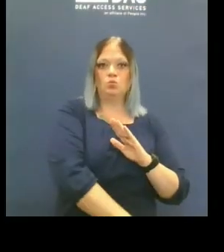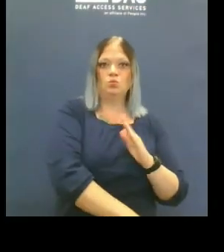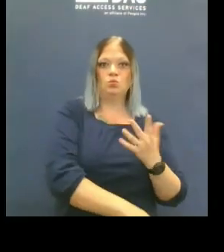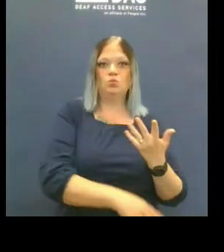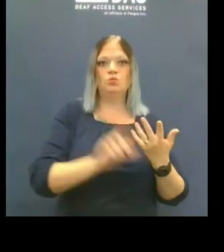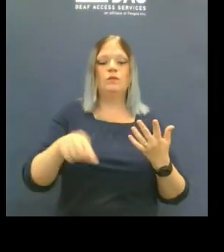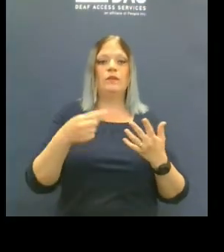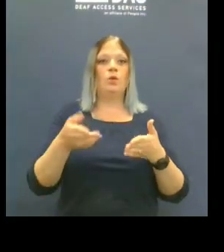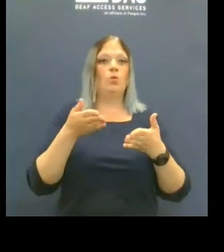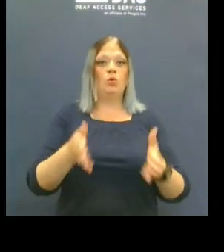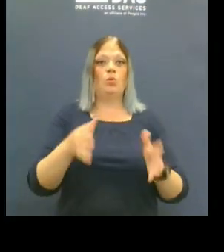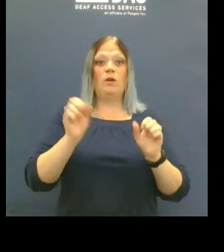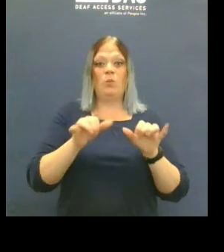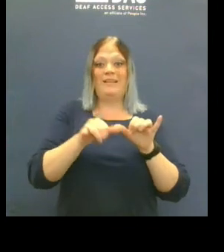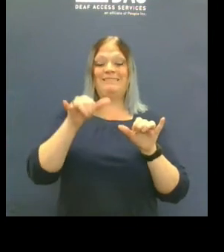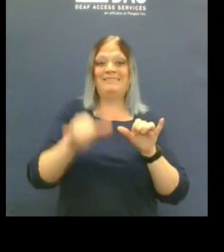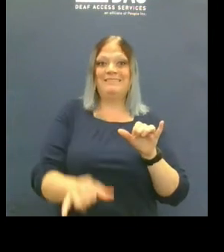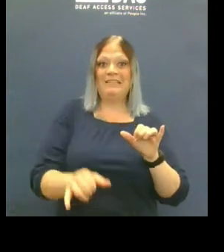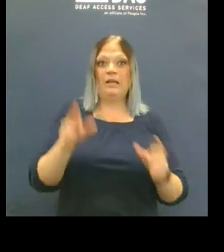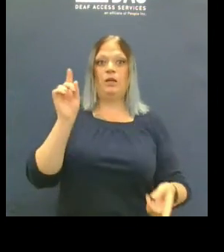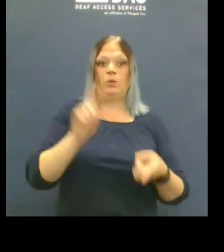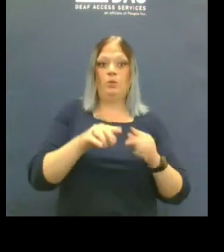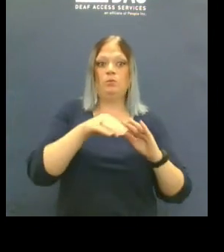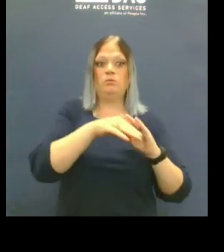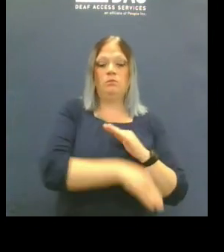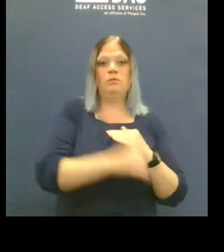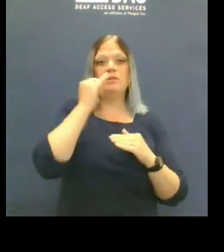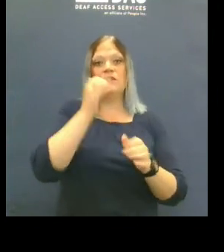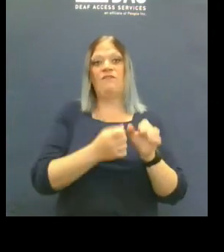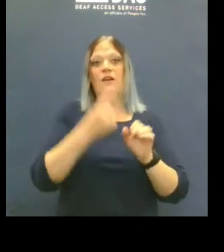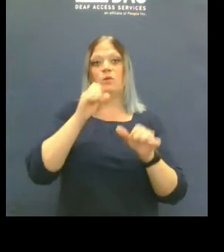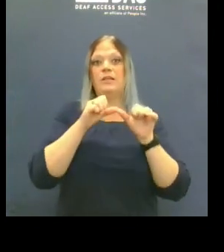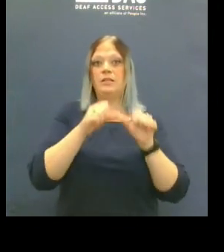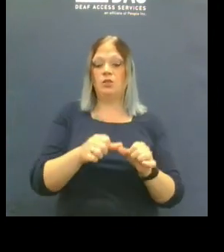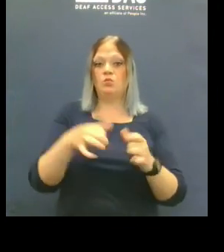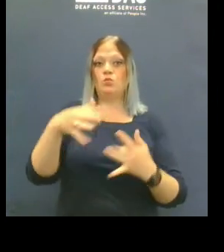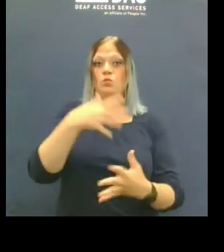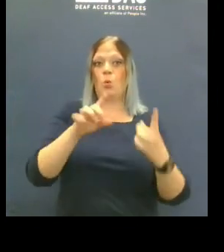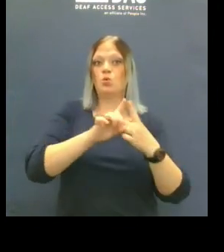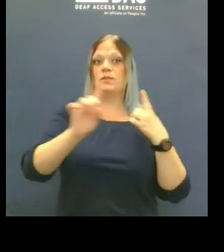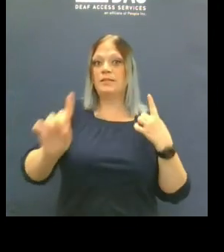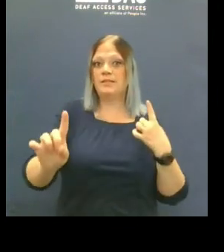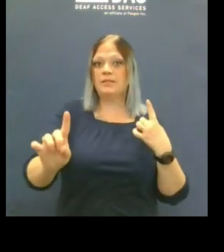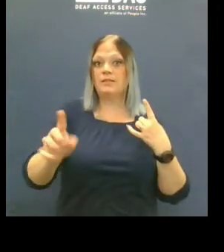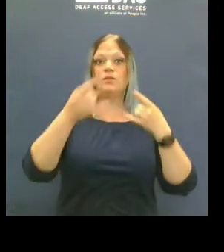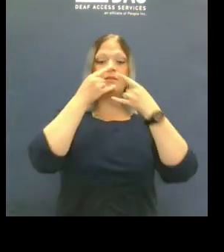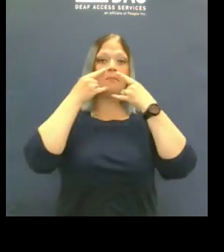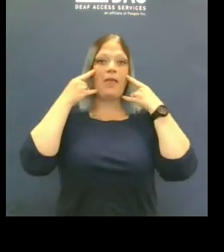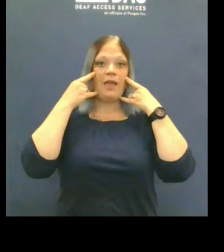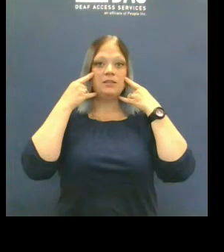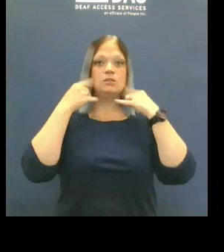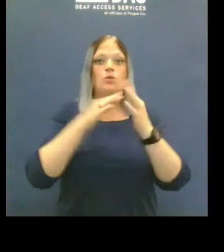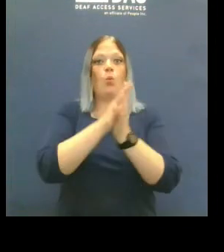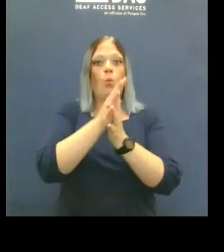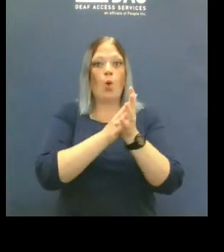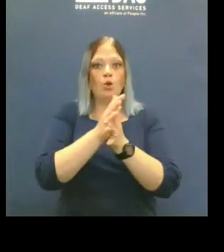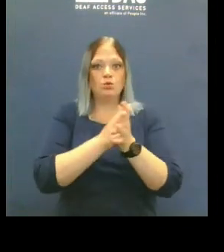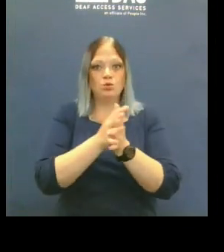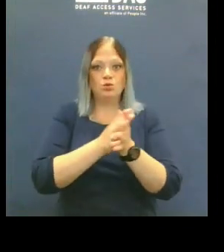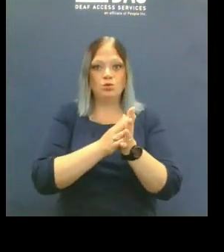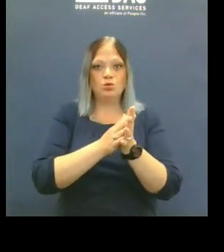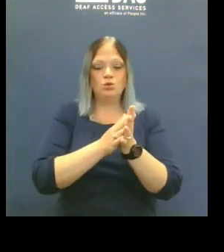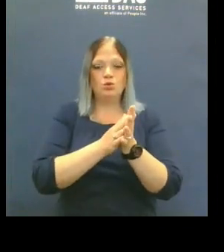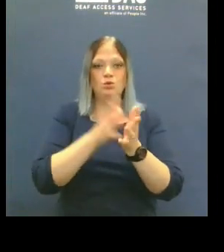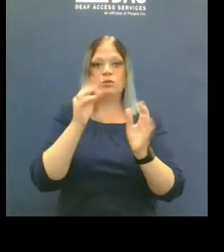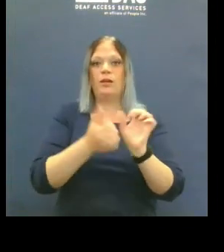only way we're going to stay in this downward trend is if everybody continues to socially distance, wear a mask, wash your hands,